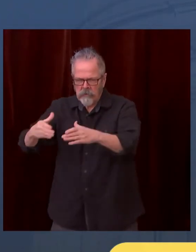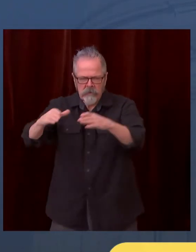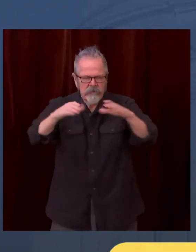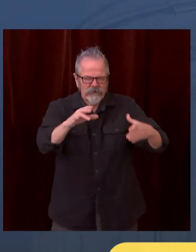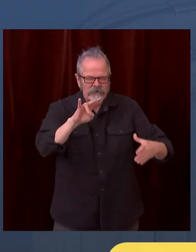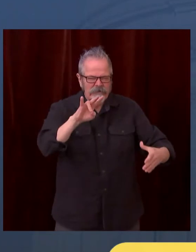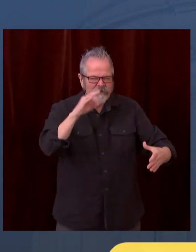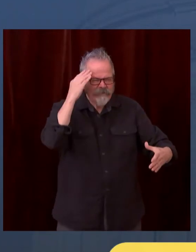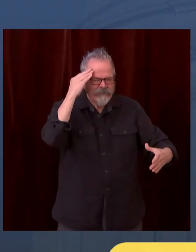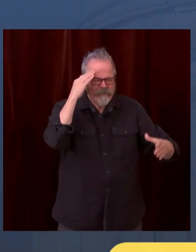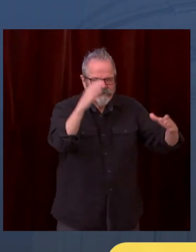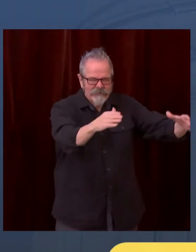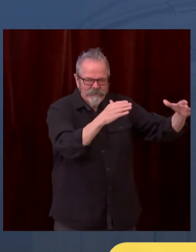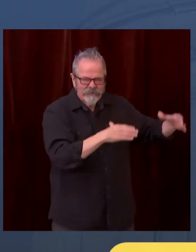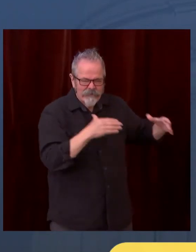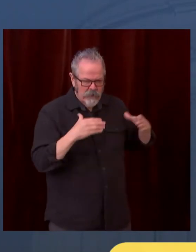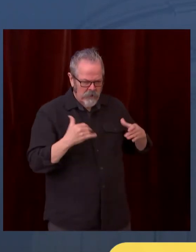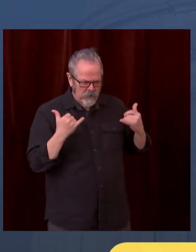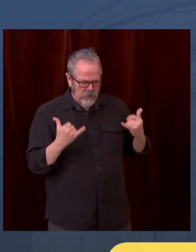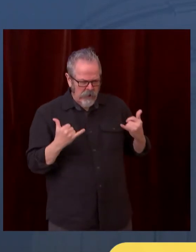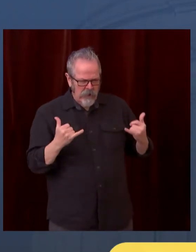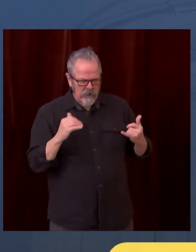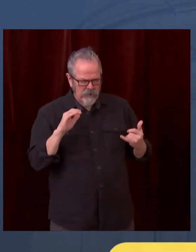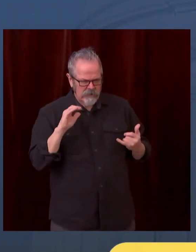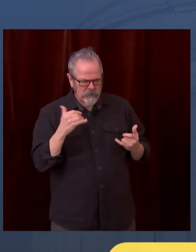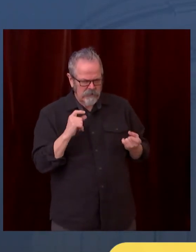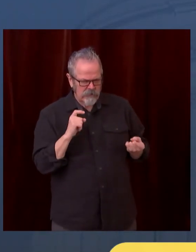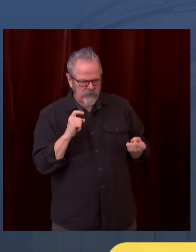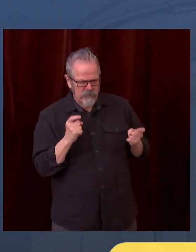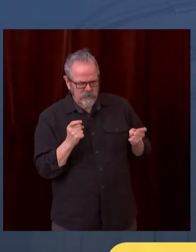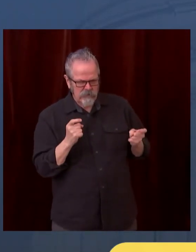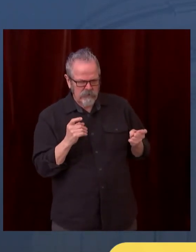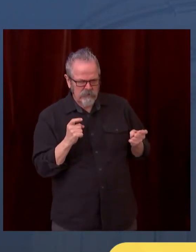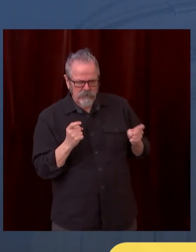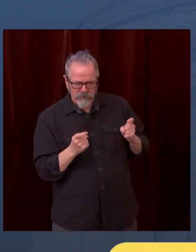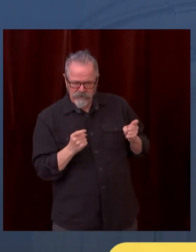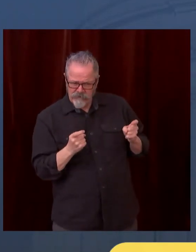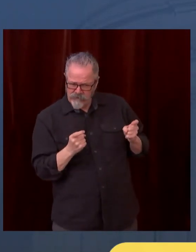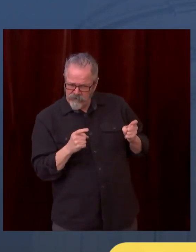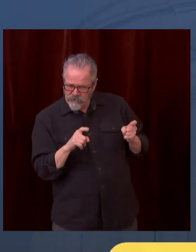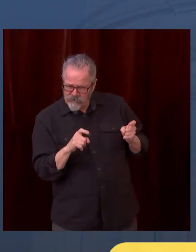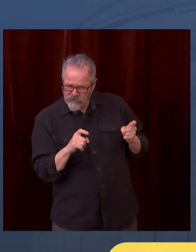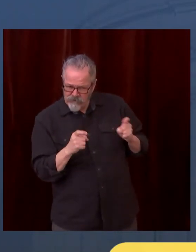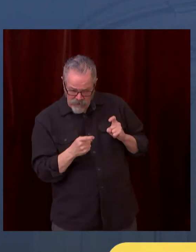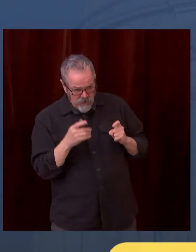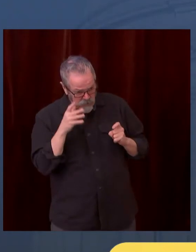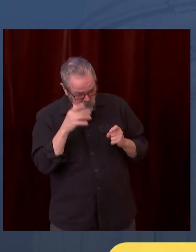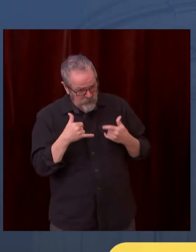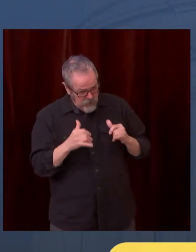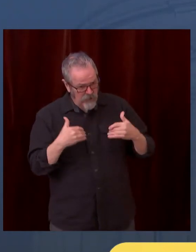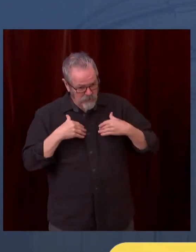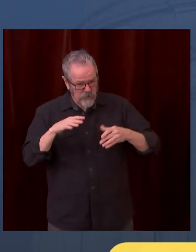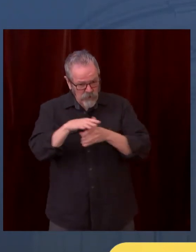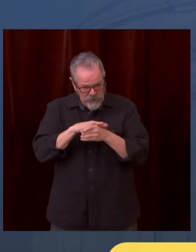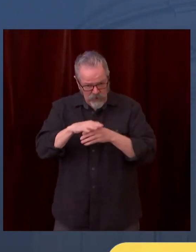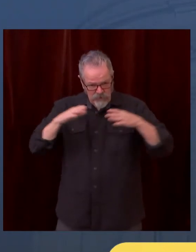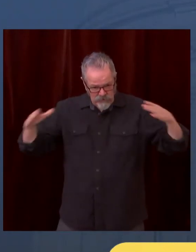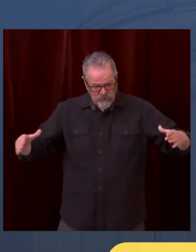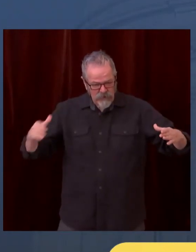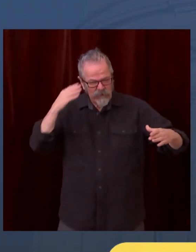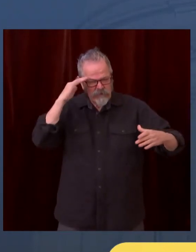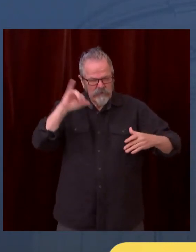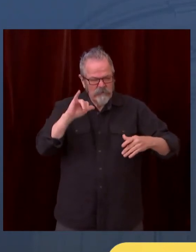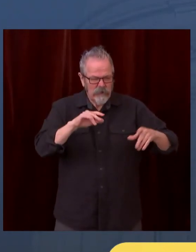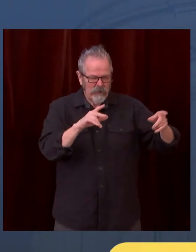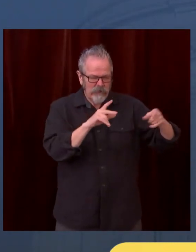those comprehensive health districts on top of existing local health districts. And so I'm just kind of wondering your thoughts on that change, if that's something